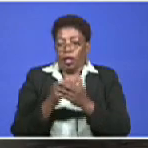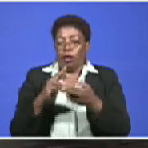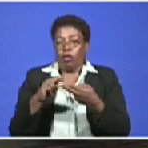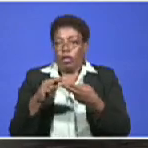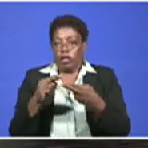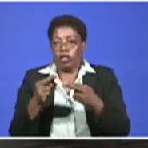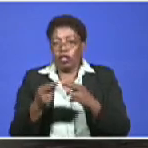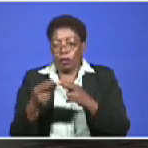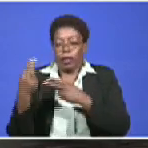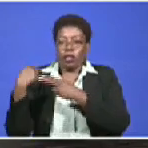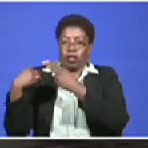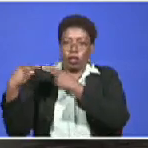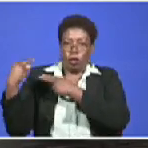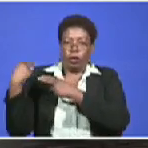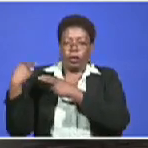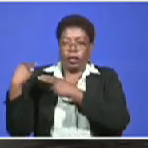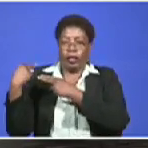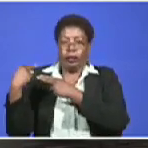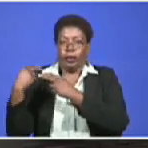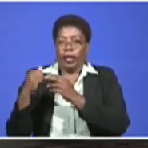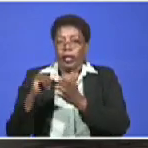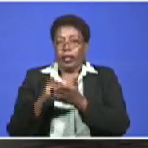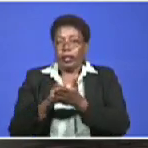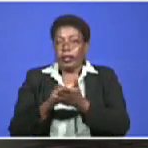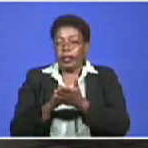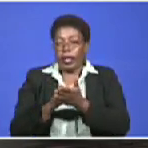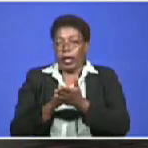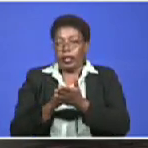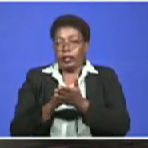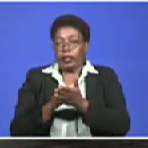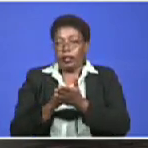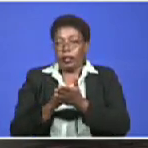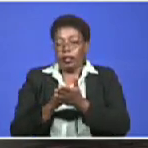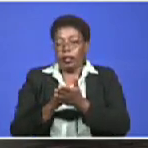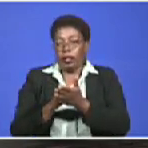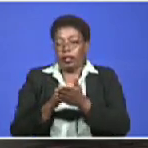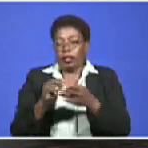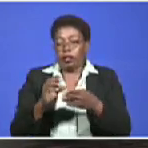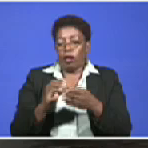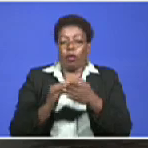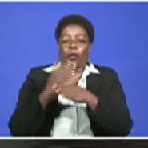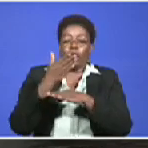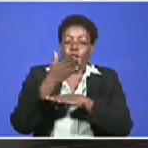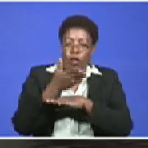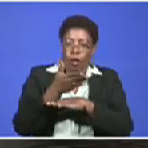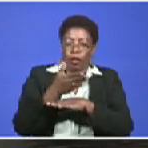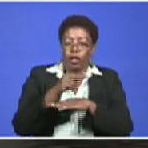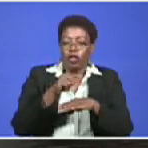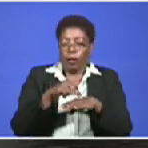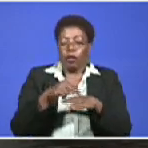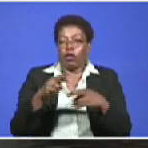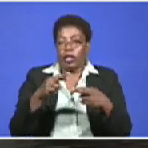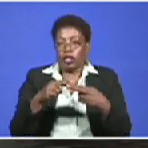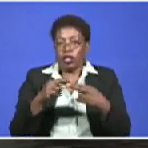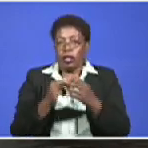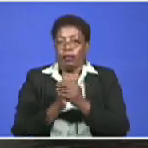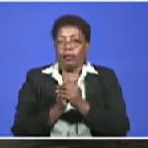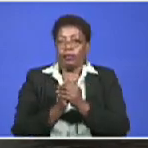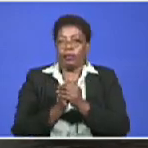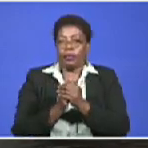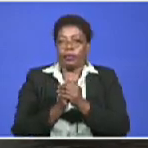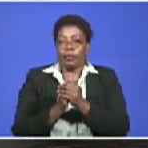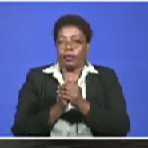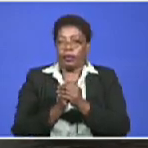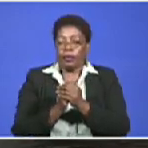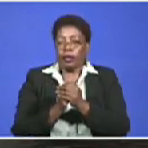relationship historically and traditionally that transcends the normal relationship, I think. We are